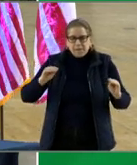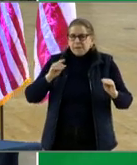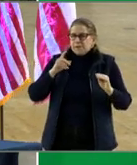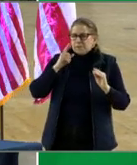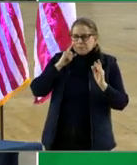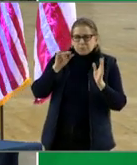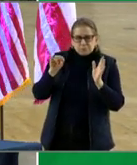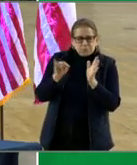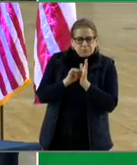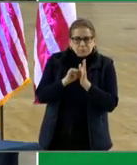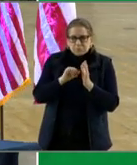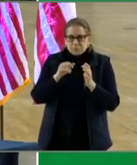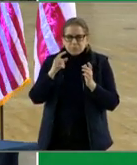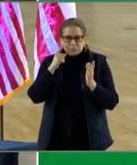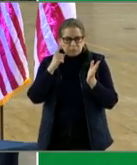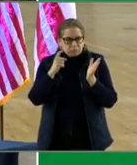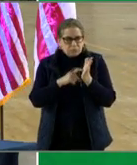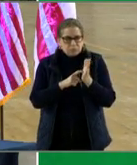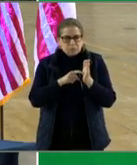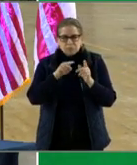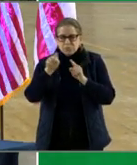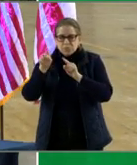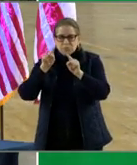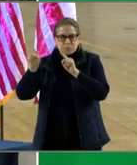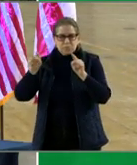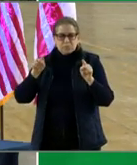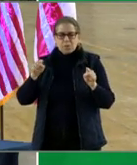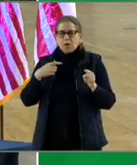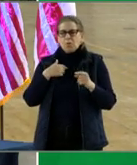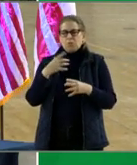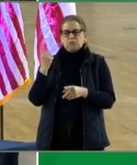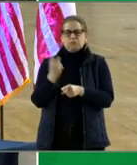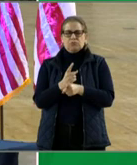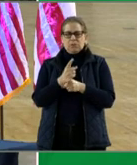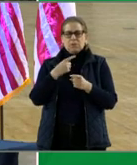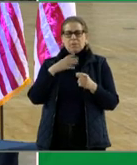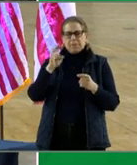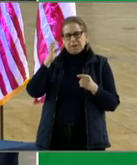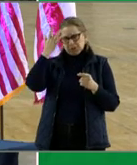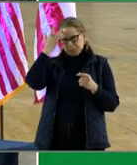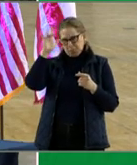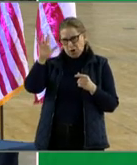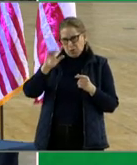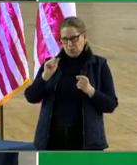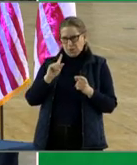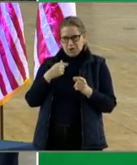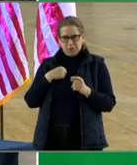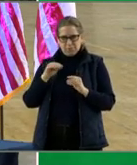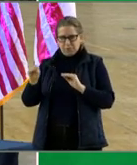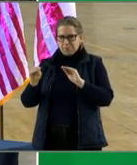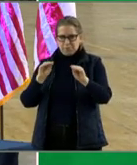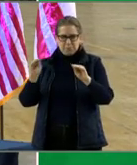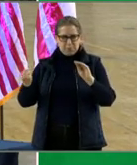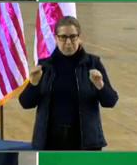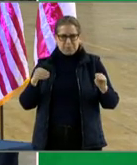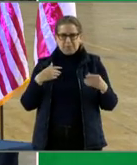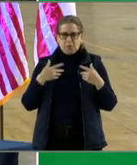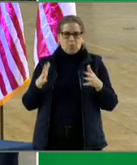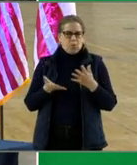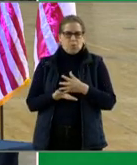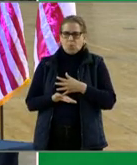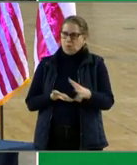said, we really want to be smart about where we're putting things and when we're putting them so that we're effective and that we're not using up